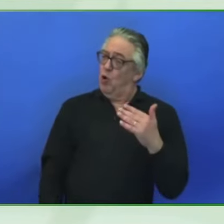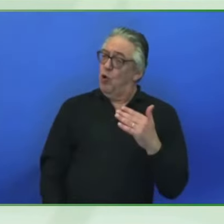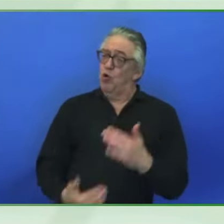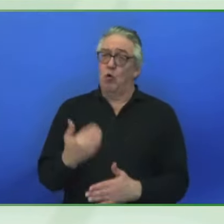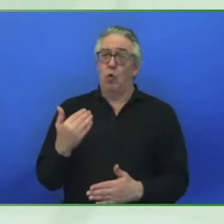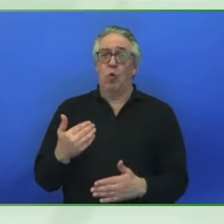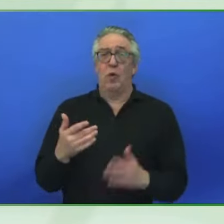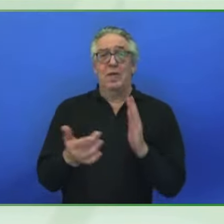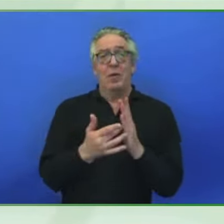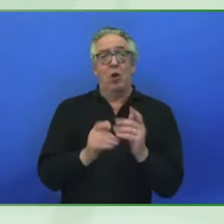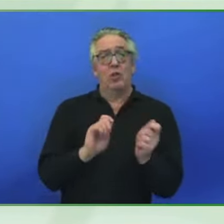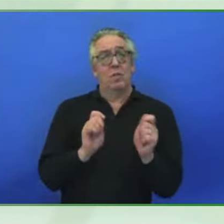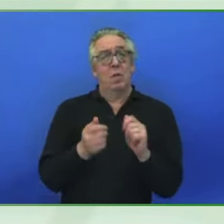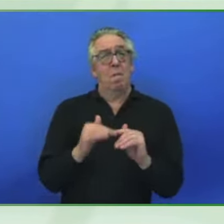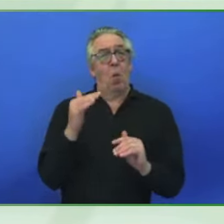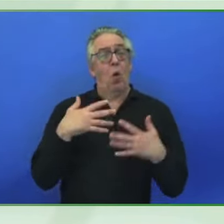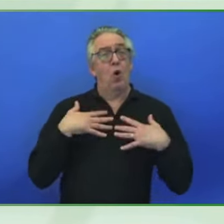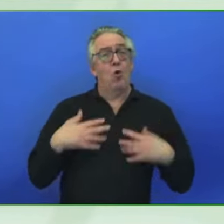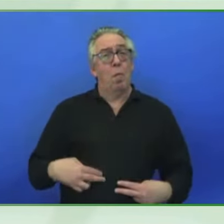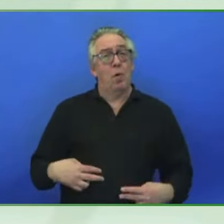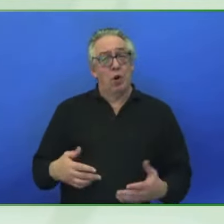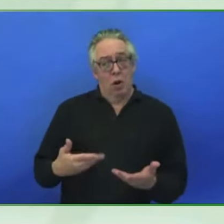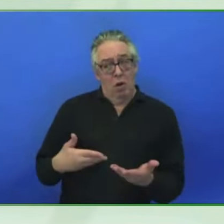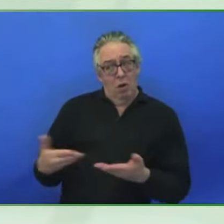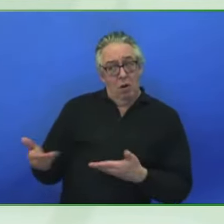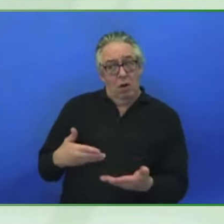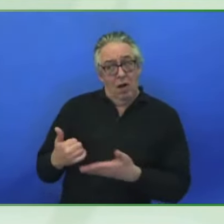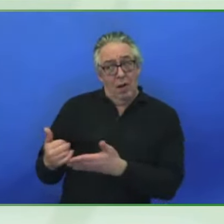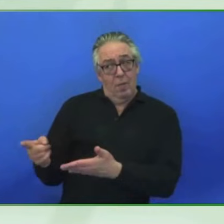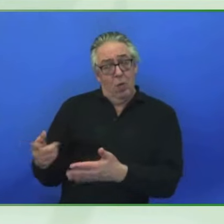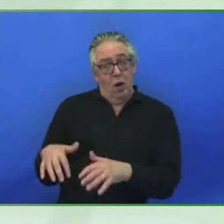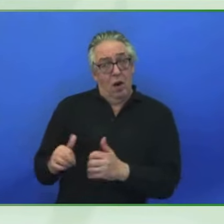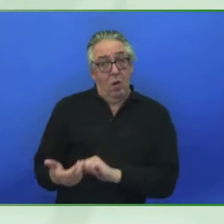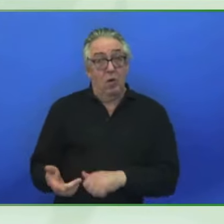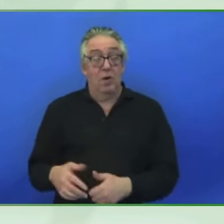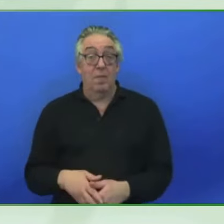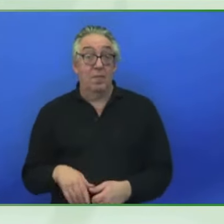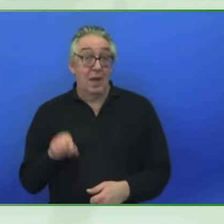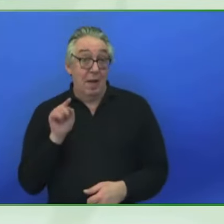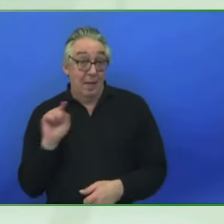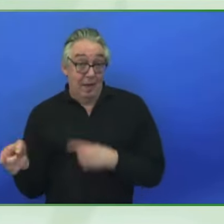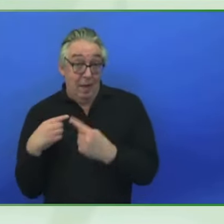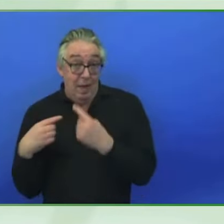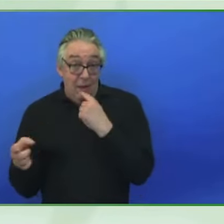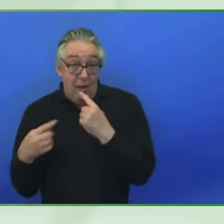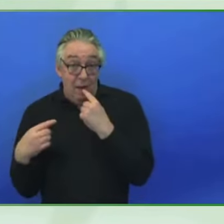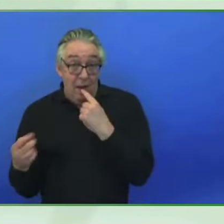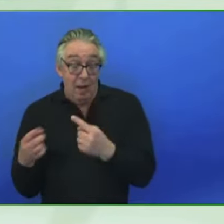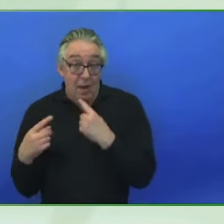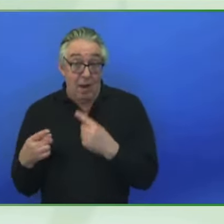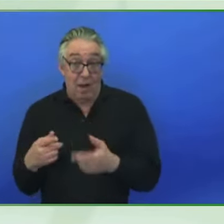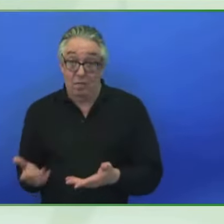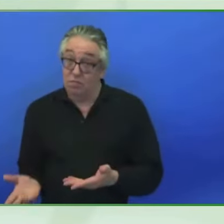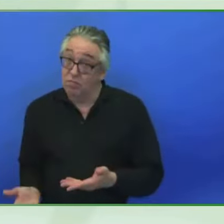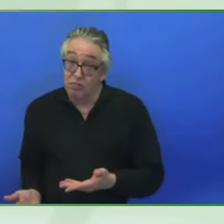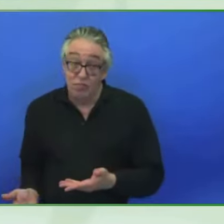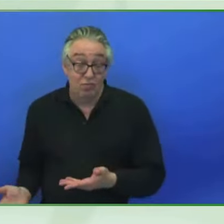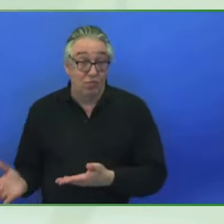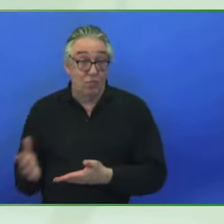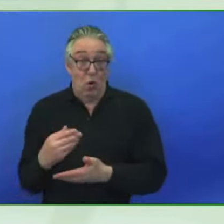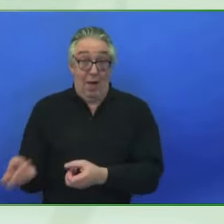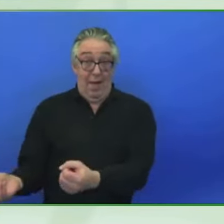is super important and has driven probably some of our best storytelling in Microsoft all up for the last 5